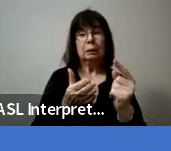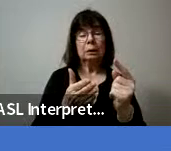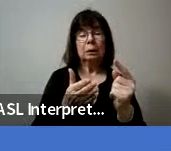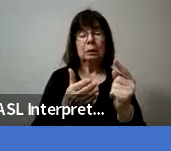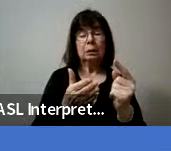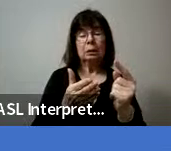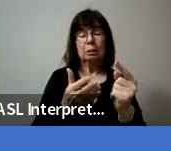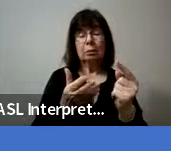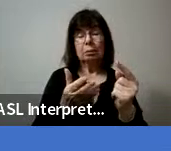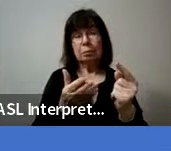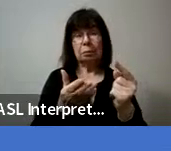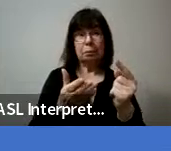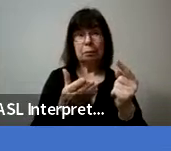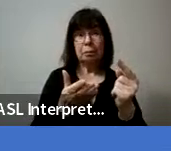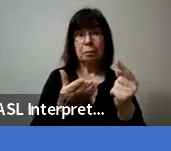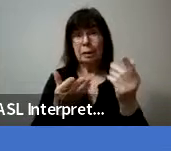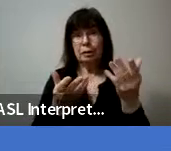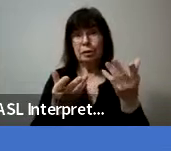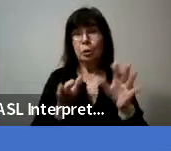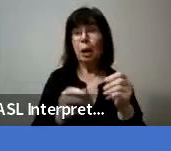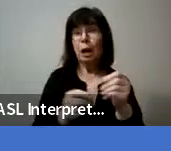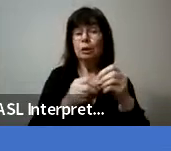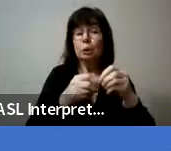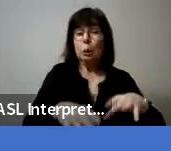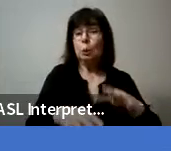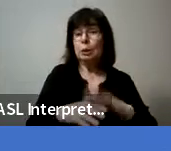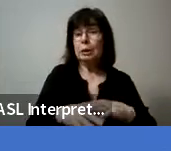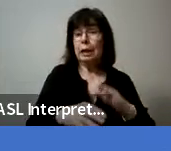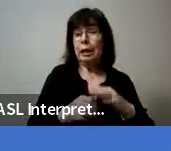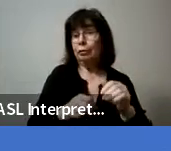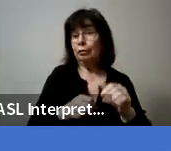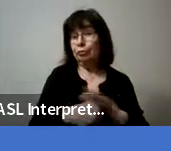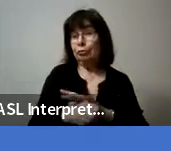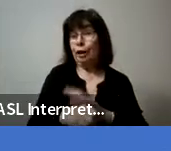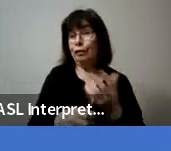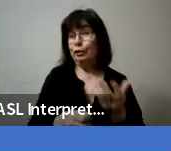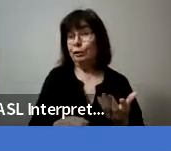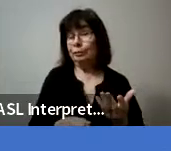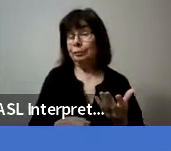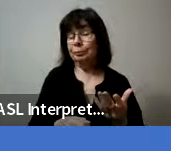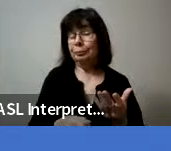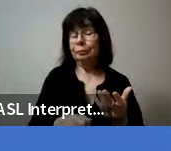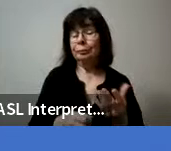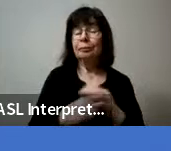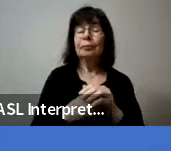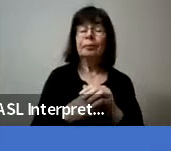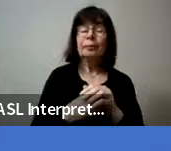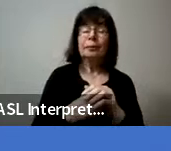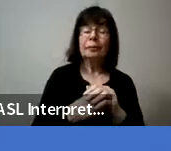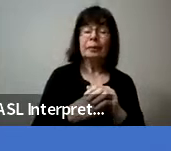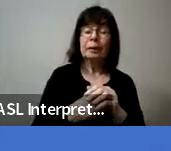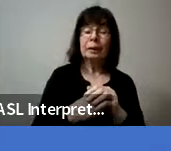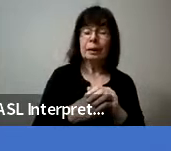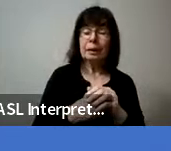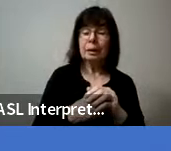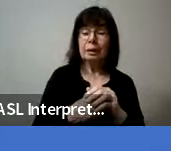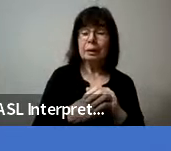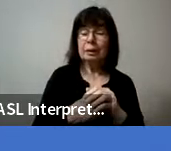they don't inadvertently lose their coverage, for example, due to a lot of returned mail or mail not picked